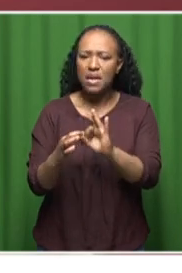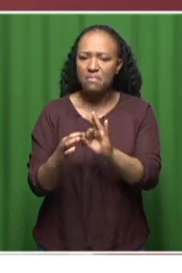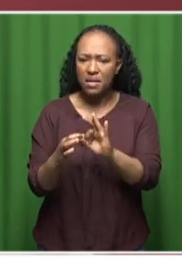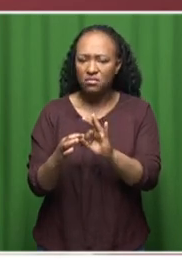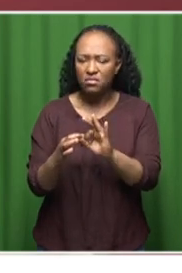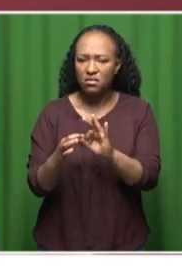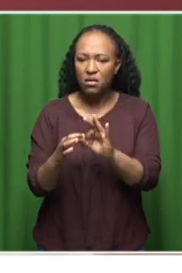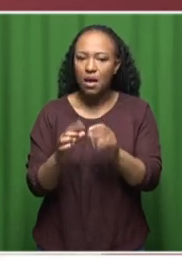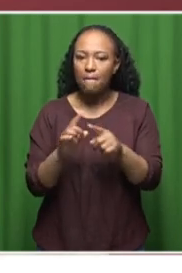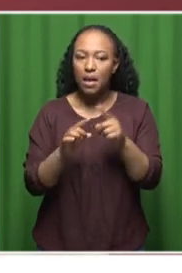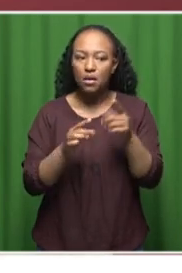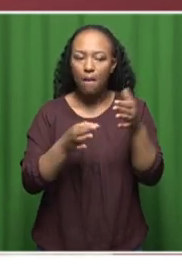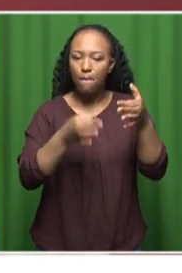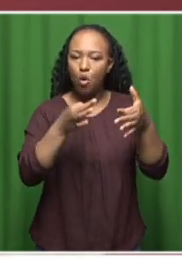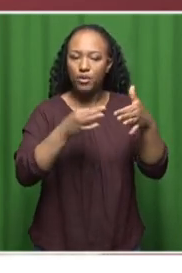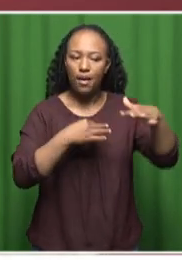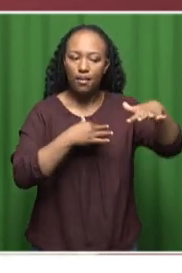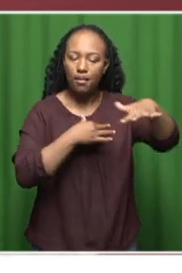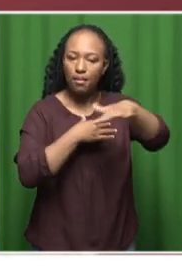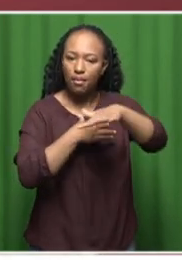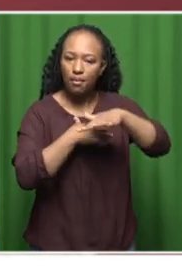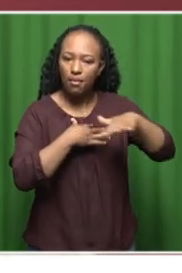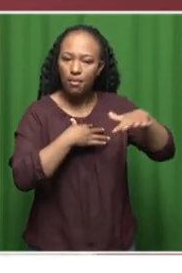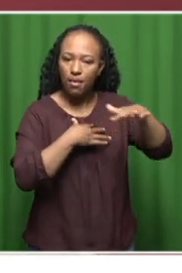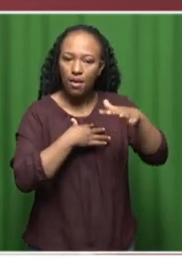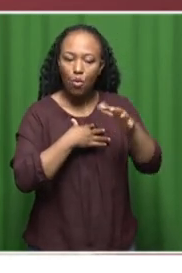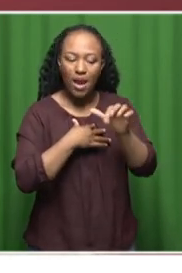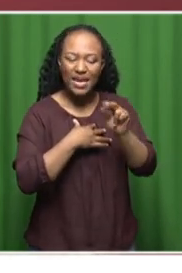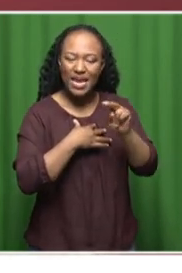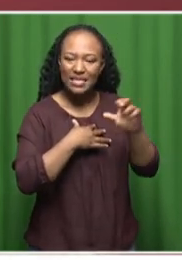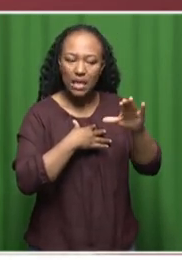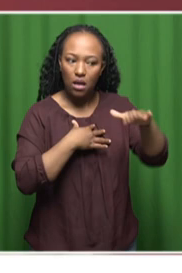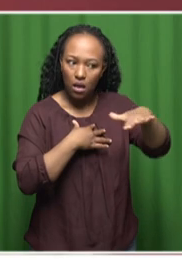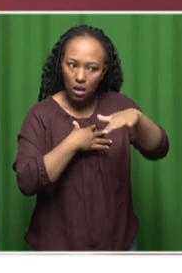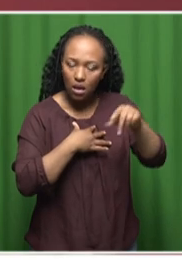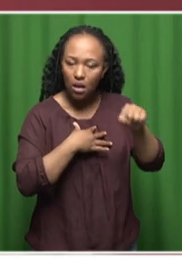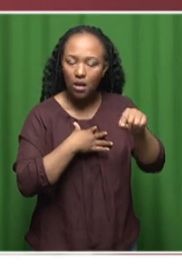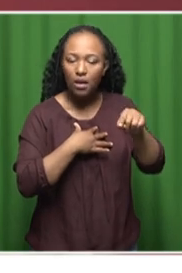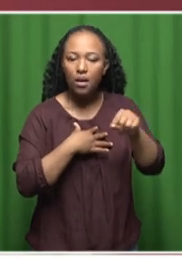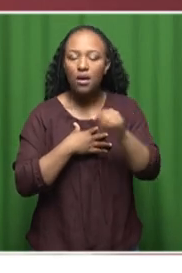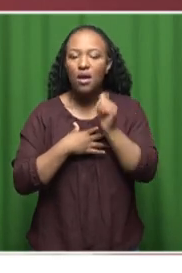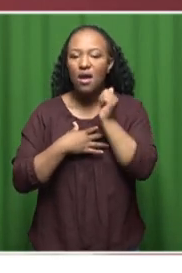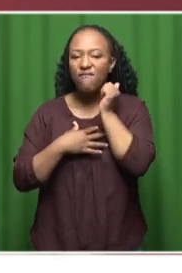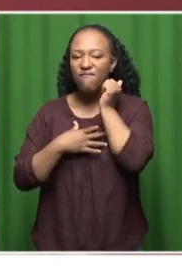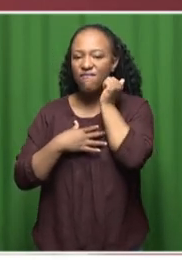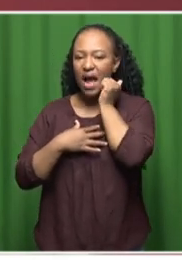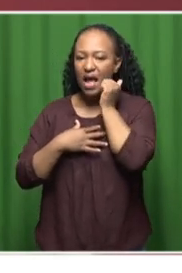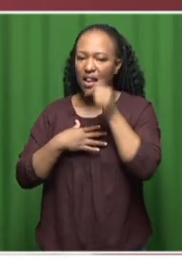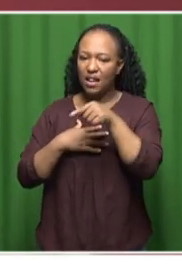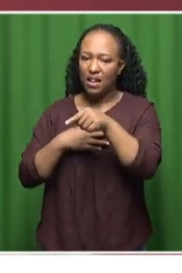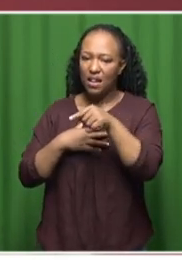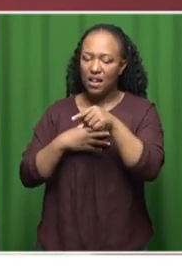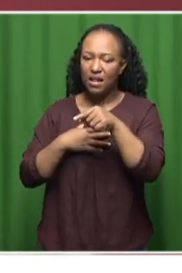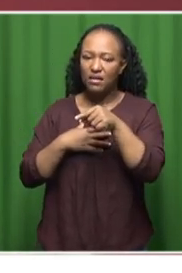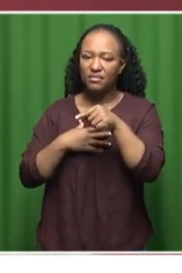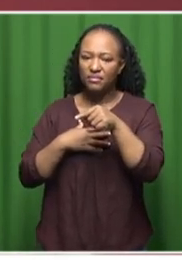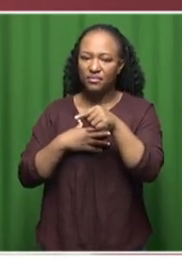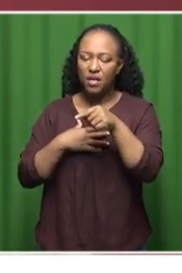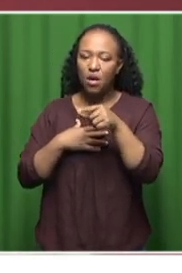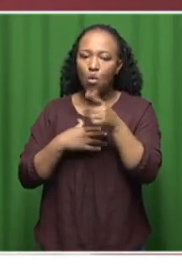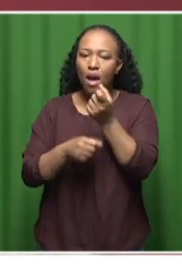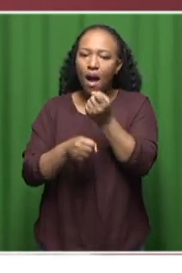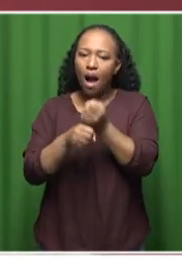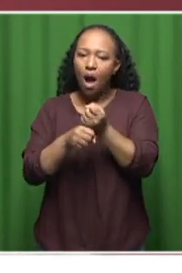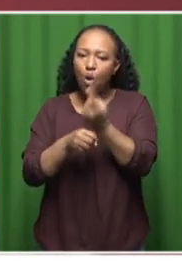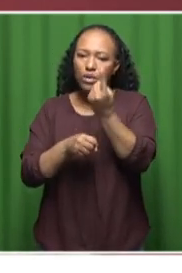a political dimension within the ANC politics, the Vaal has been seen as a stepchild of Gauteng,